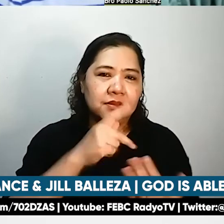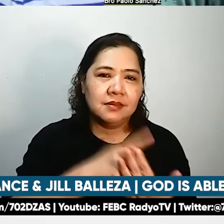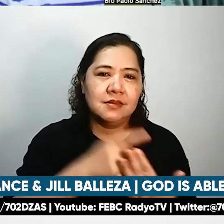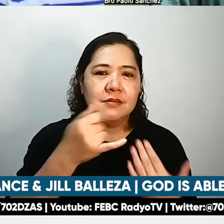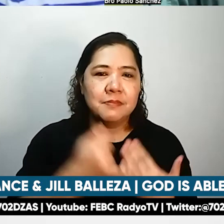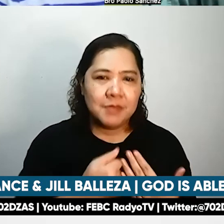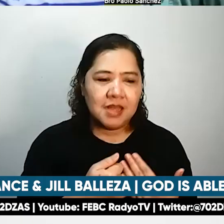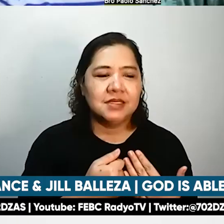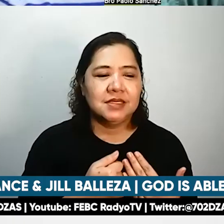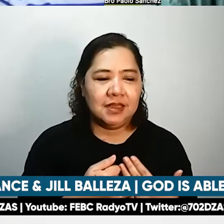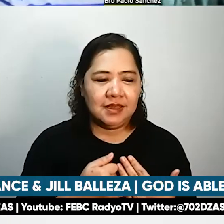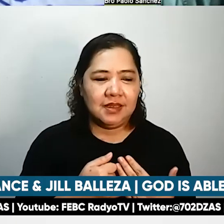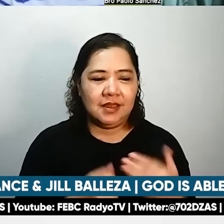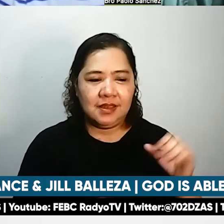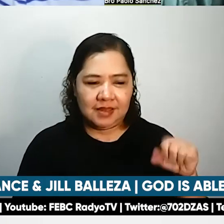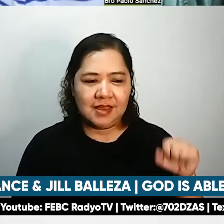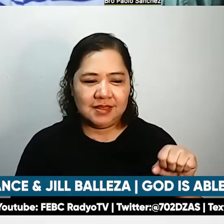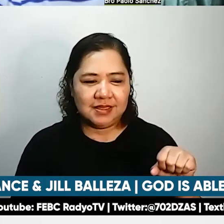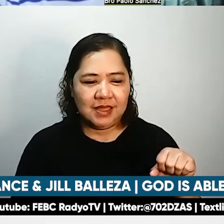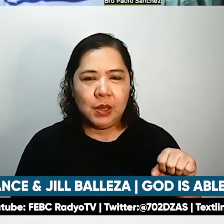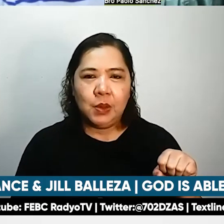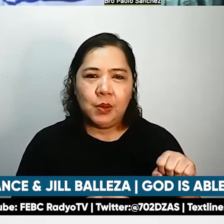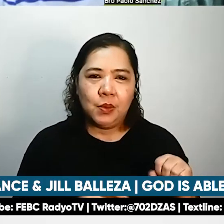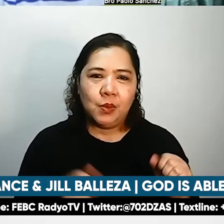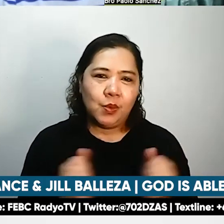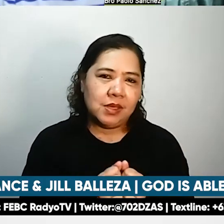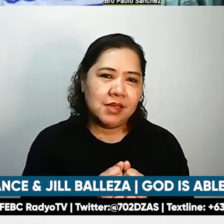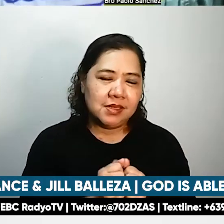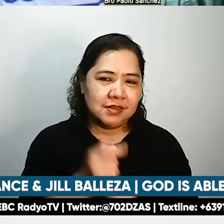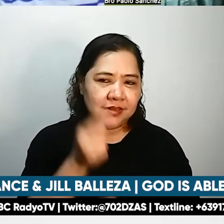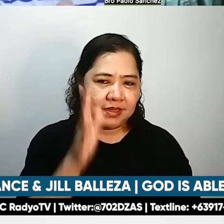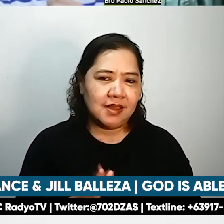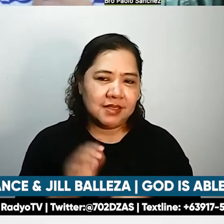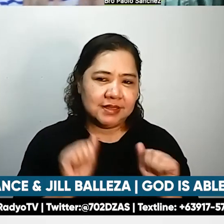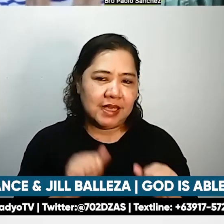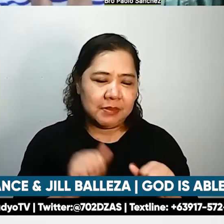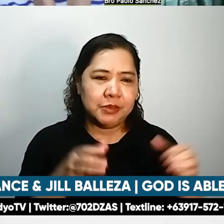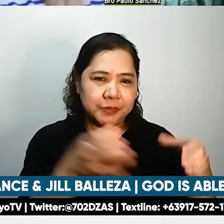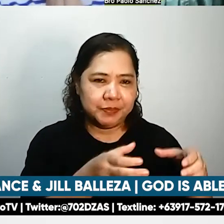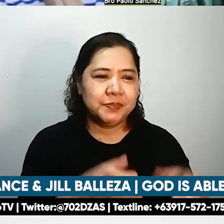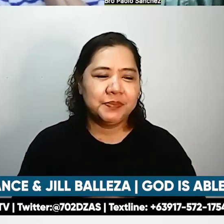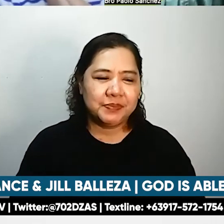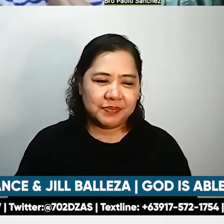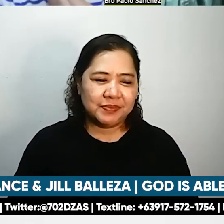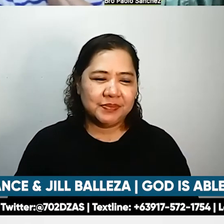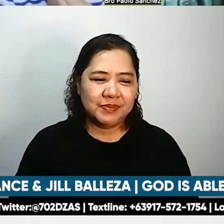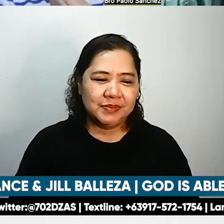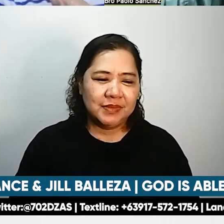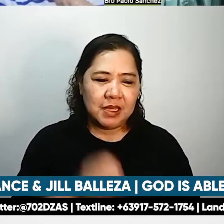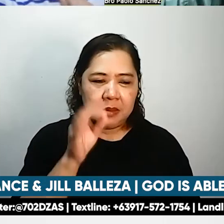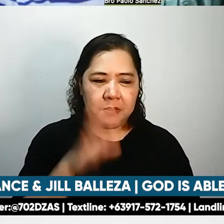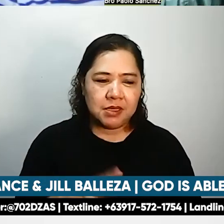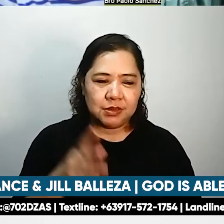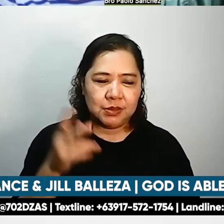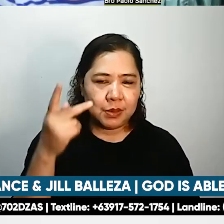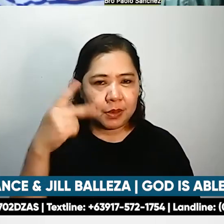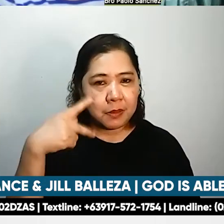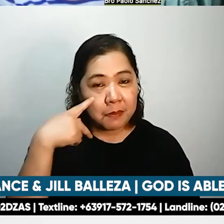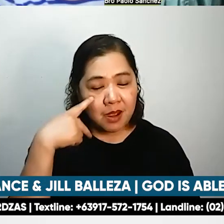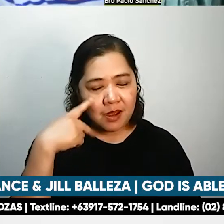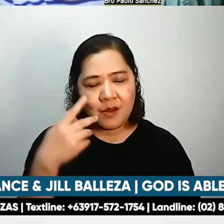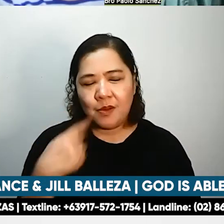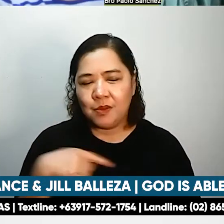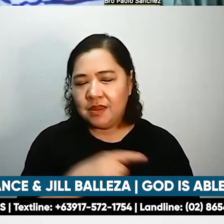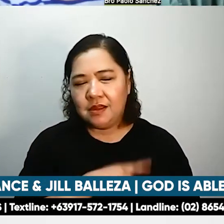yes parang project nga with God is able so again God is able Pastor Paolo we are very blessed